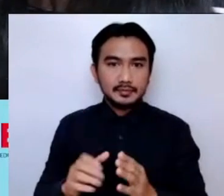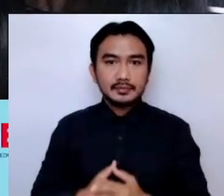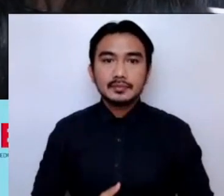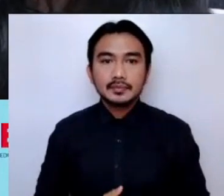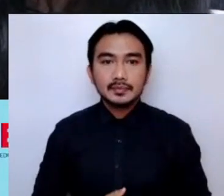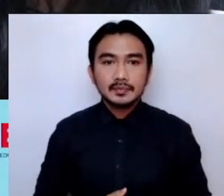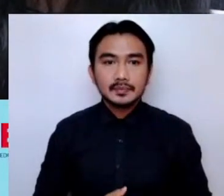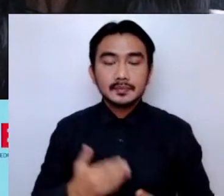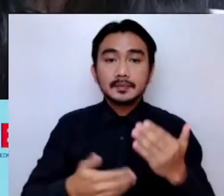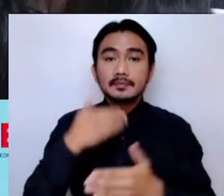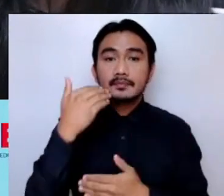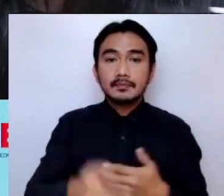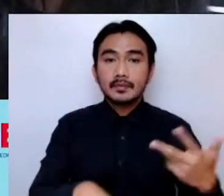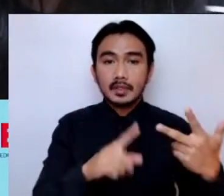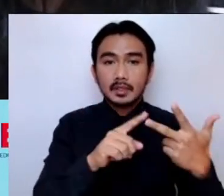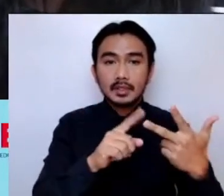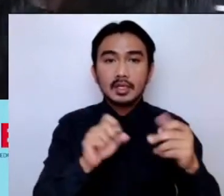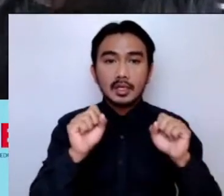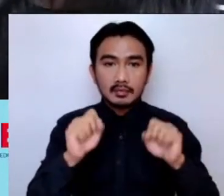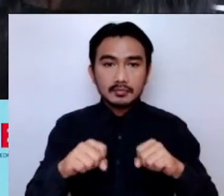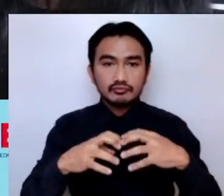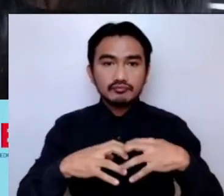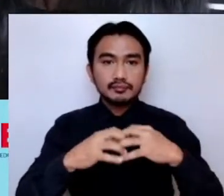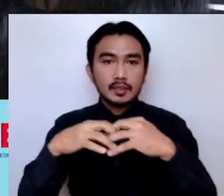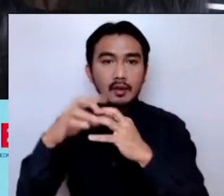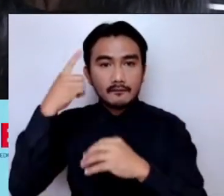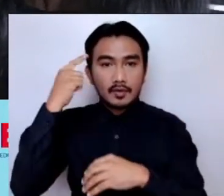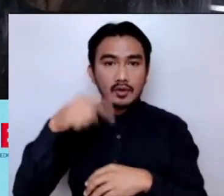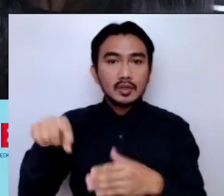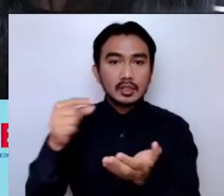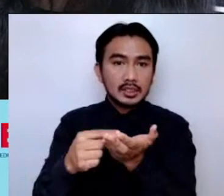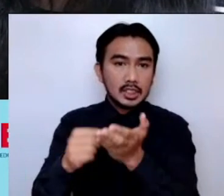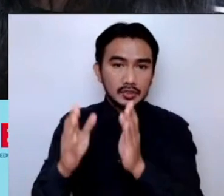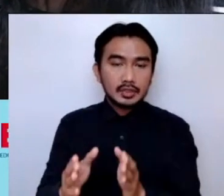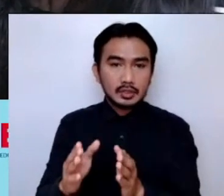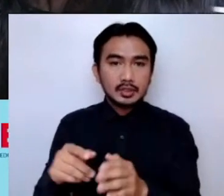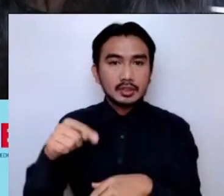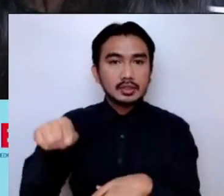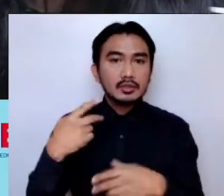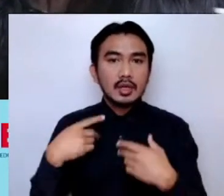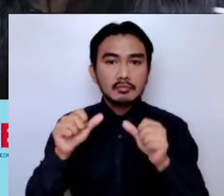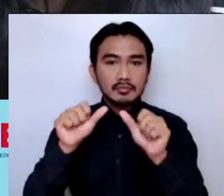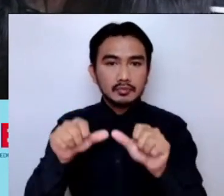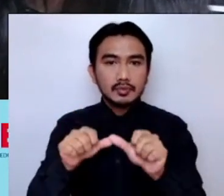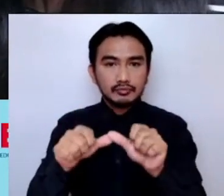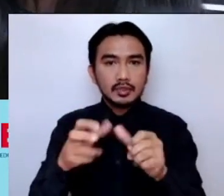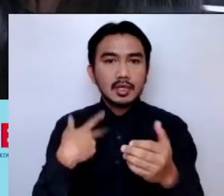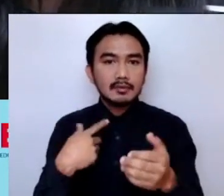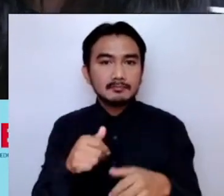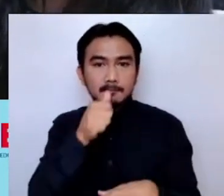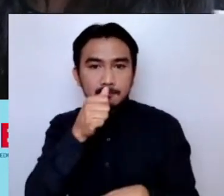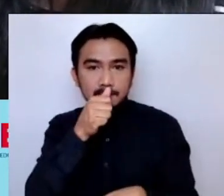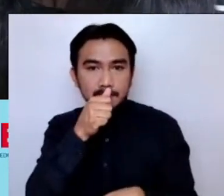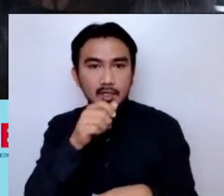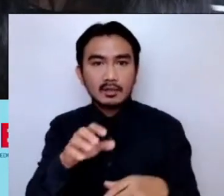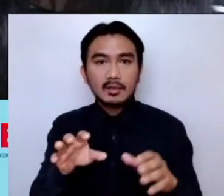one, third, capacity building for our raters to maintain credibility and mitigate bias in the performance